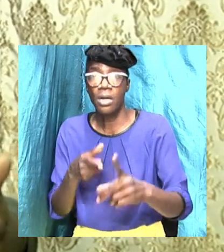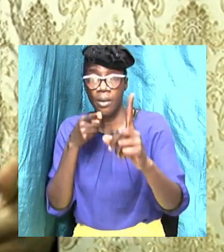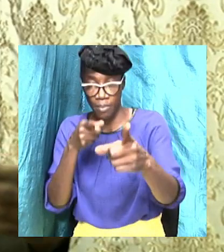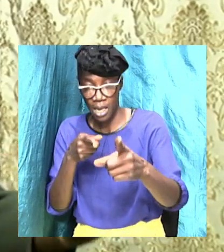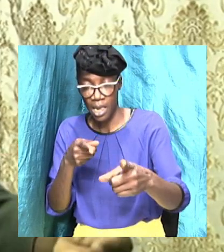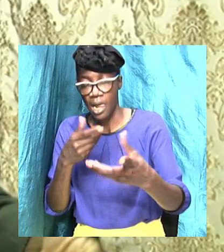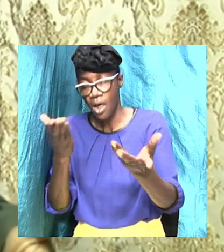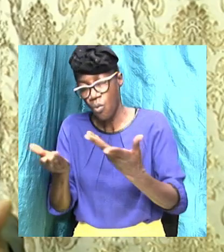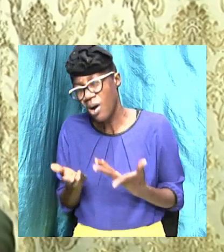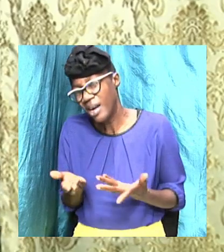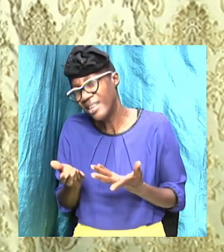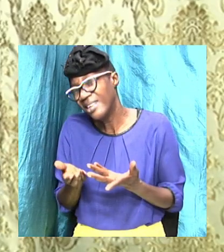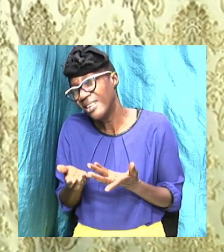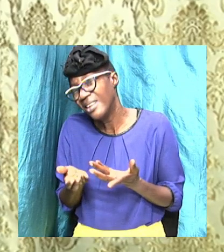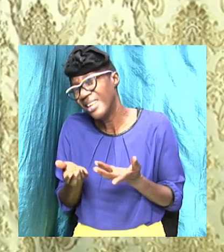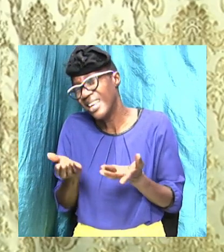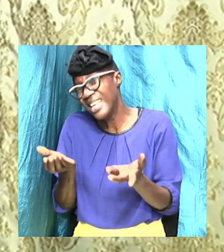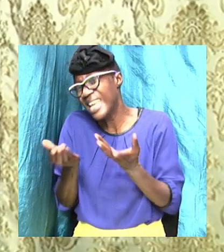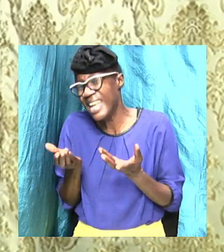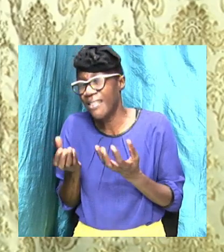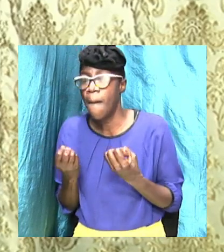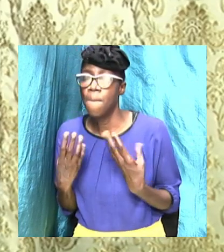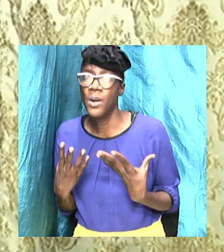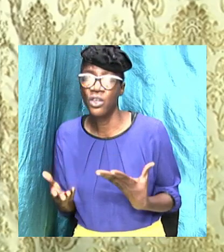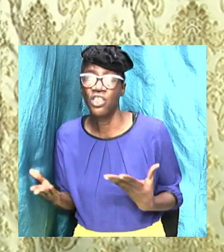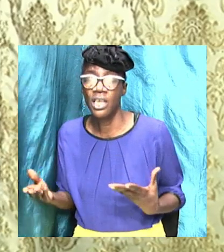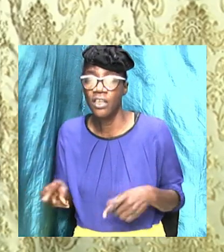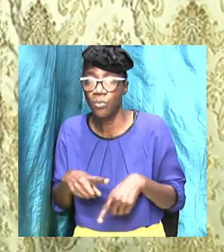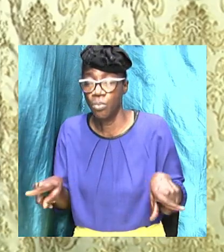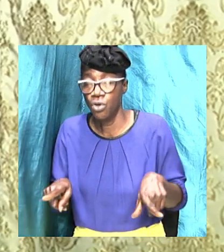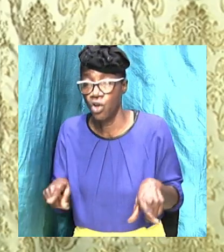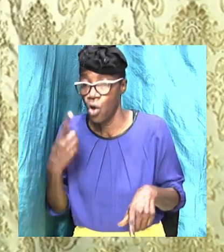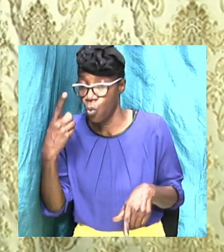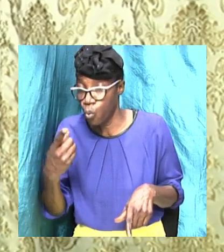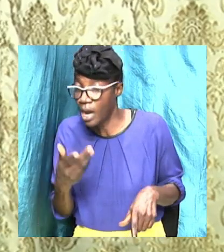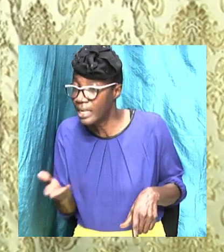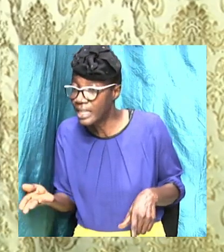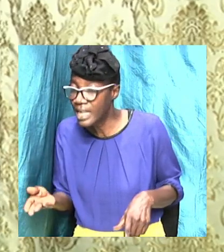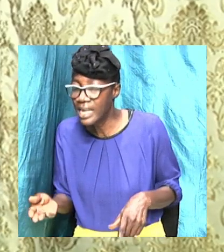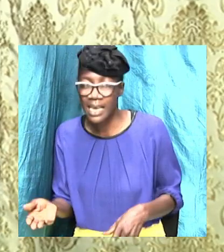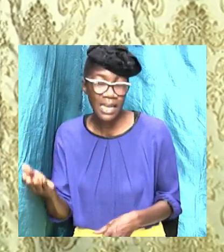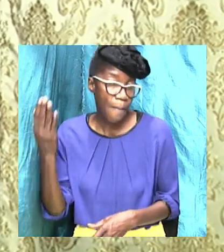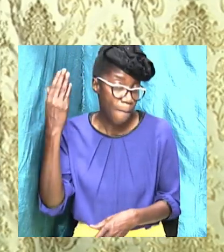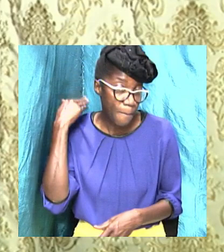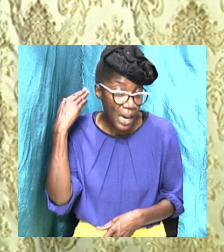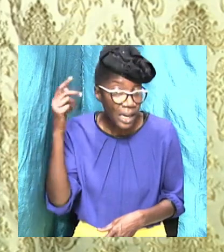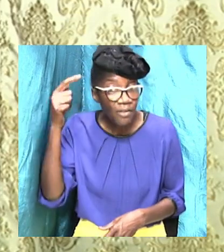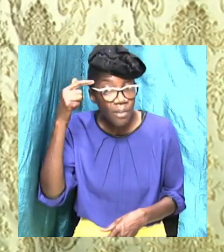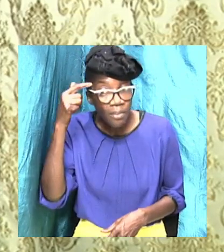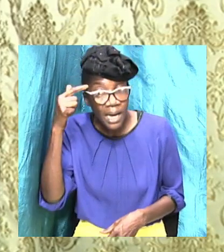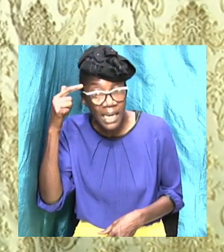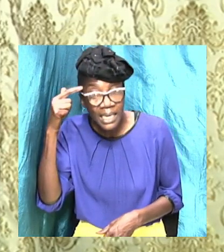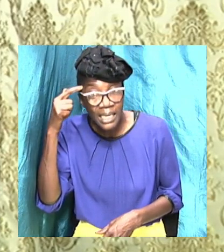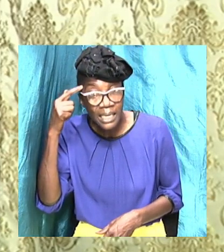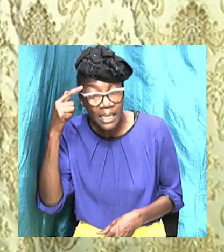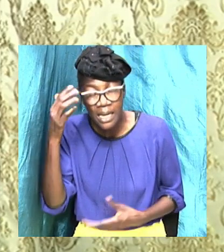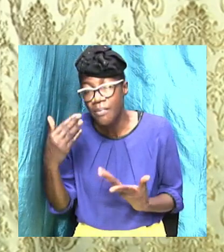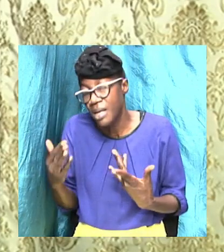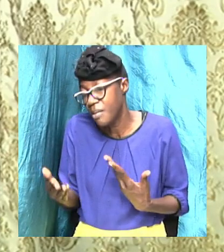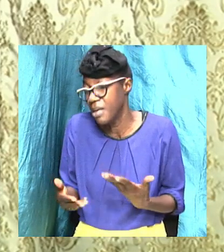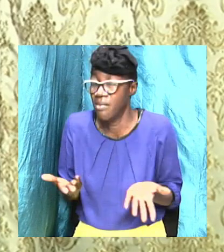ambition to achieve a whole lot of things. But one of the things that I keep on in the back of my mind, I should probably keep it at the